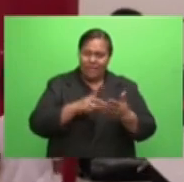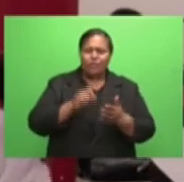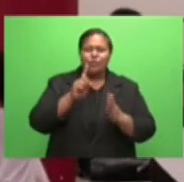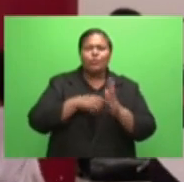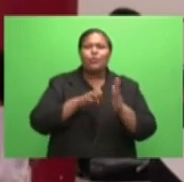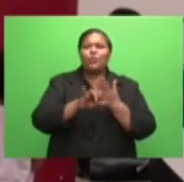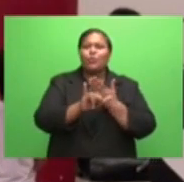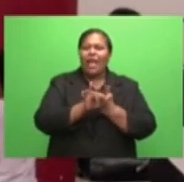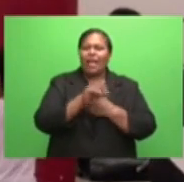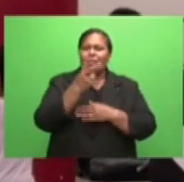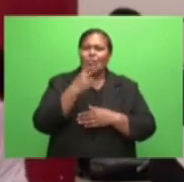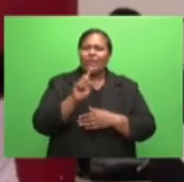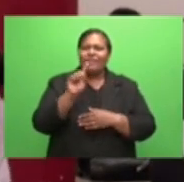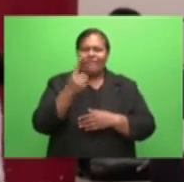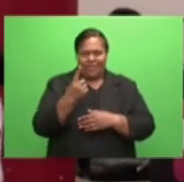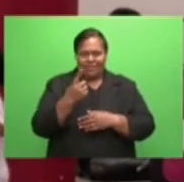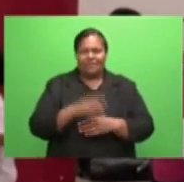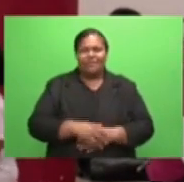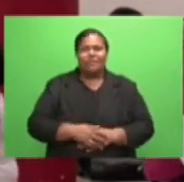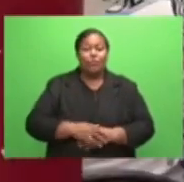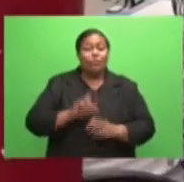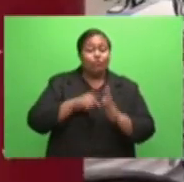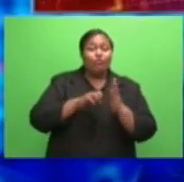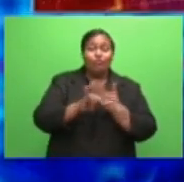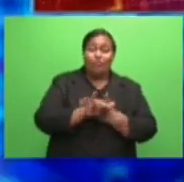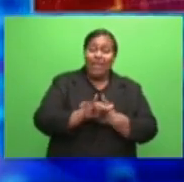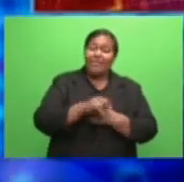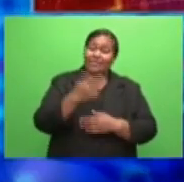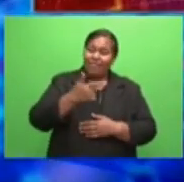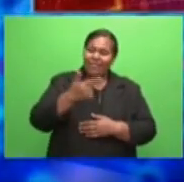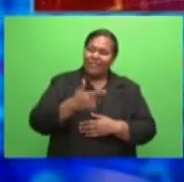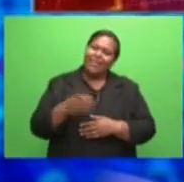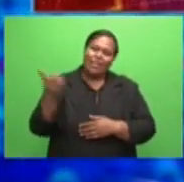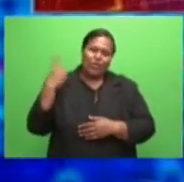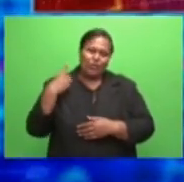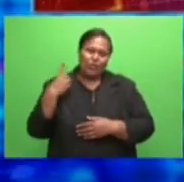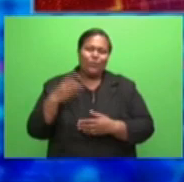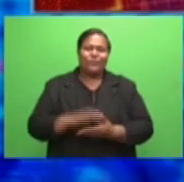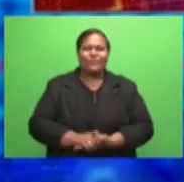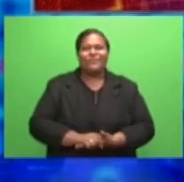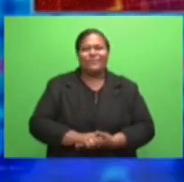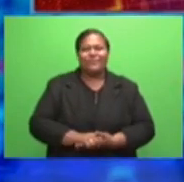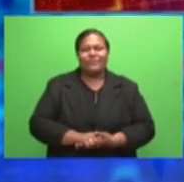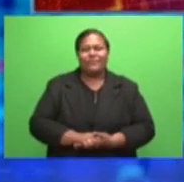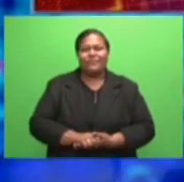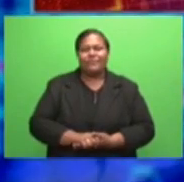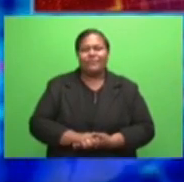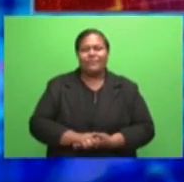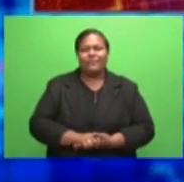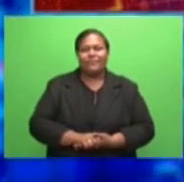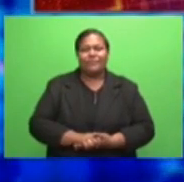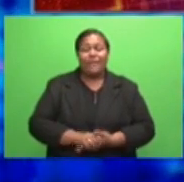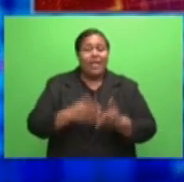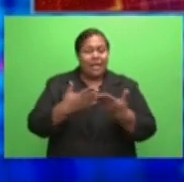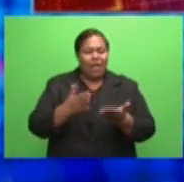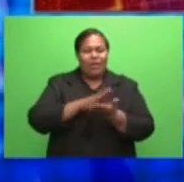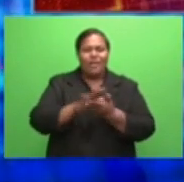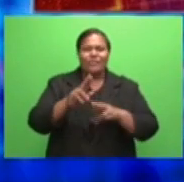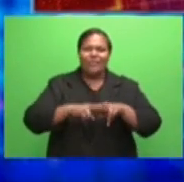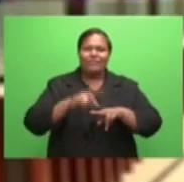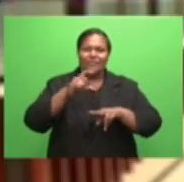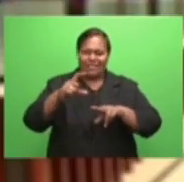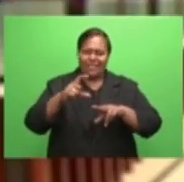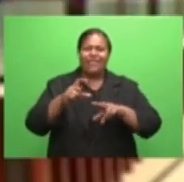for new applications is July 17th. Gary from HFC Bank joins us now with the latest from the stock